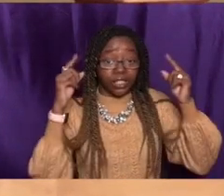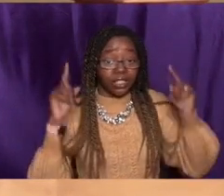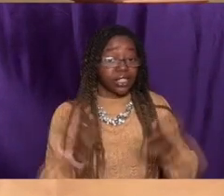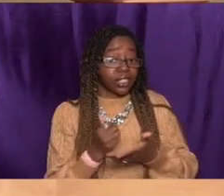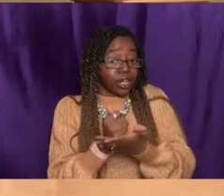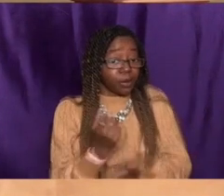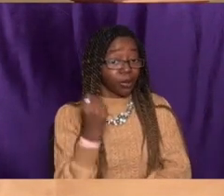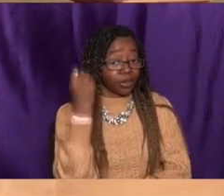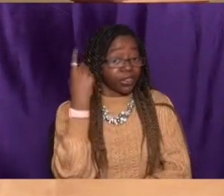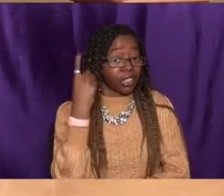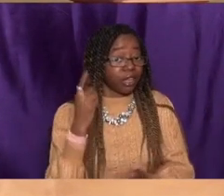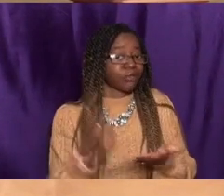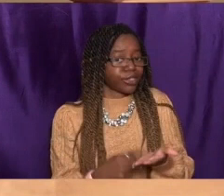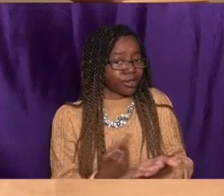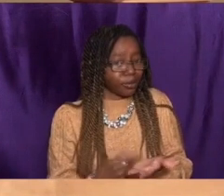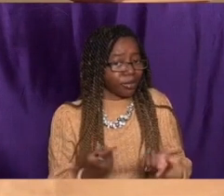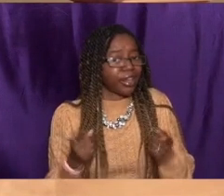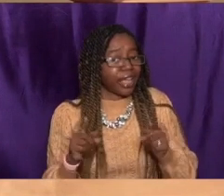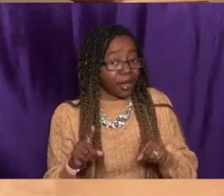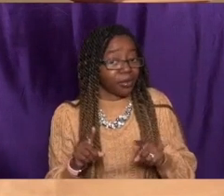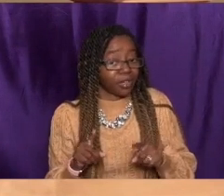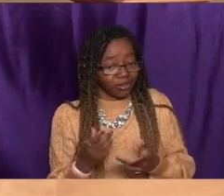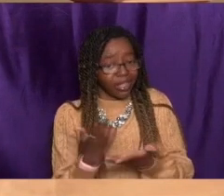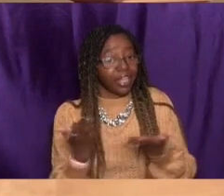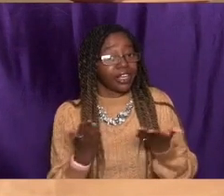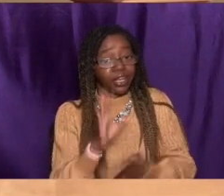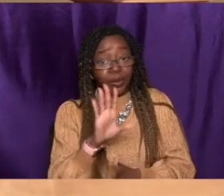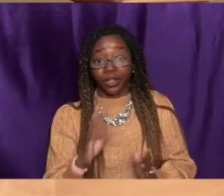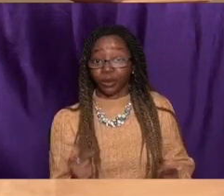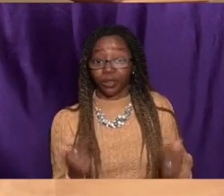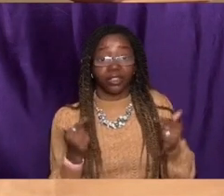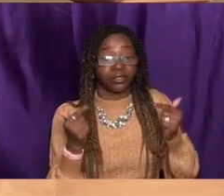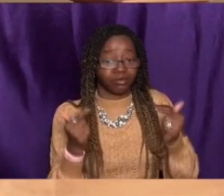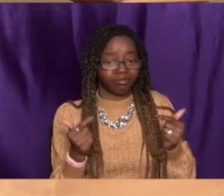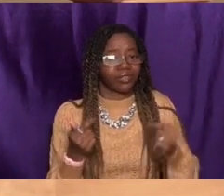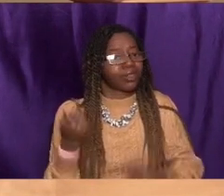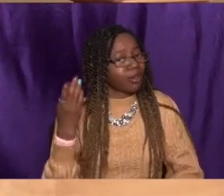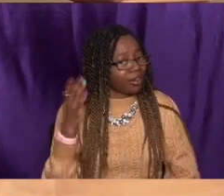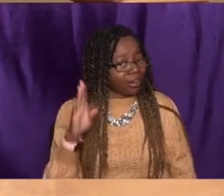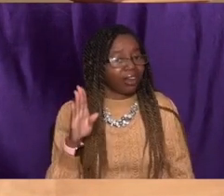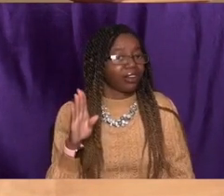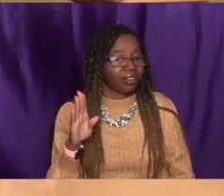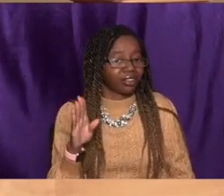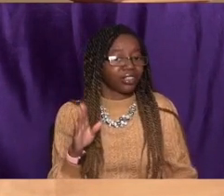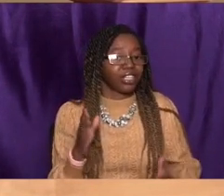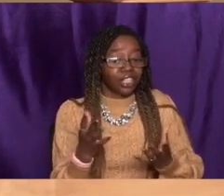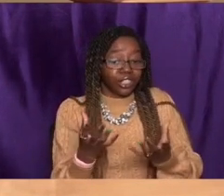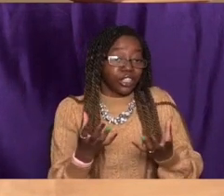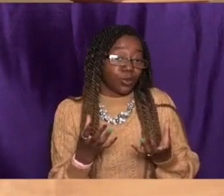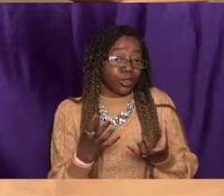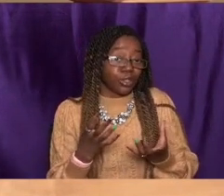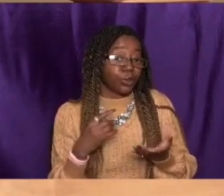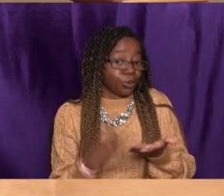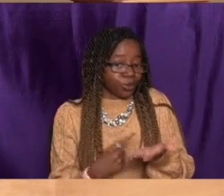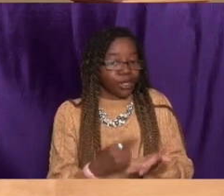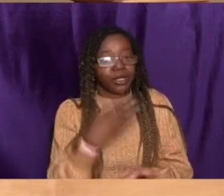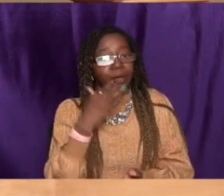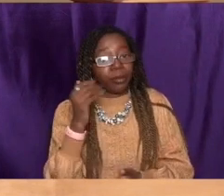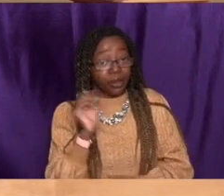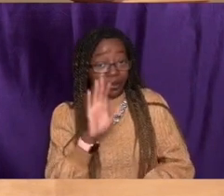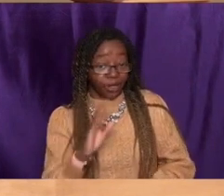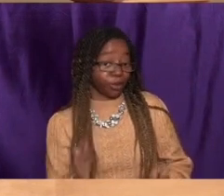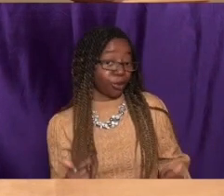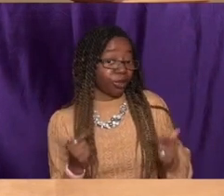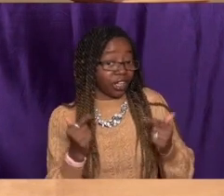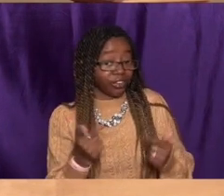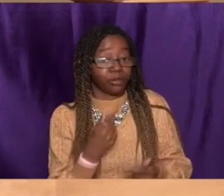you realize there's something happening in here in your life. God does want to do something great in your life. Let